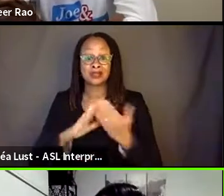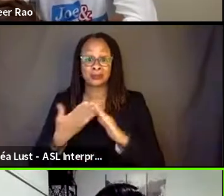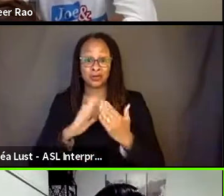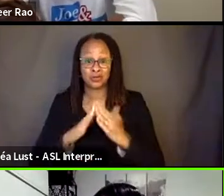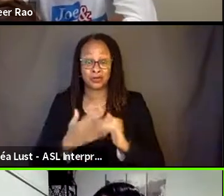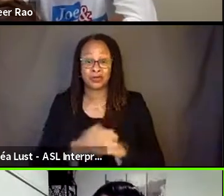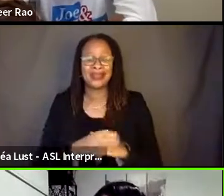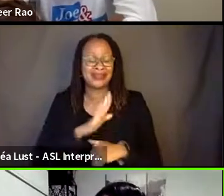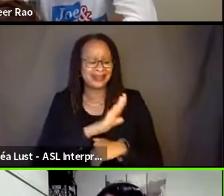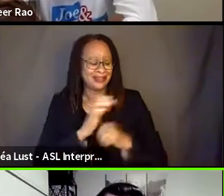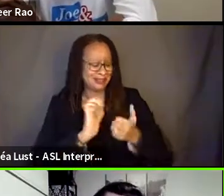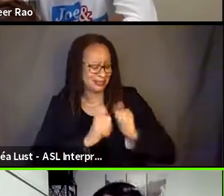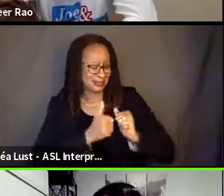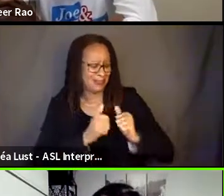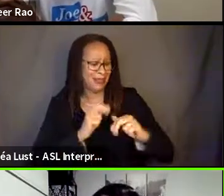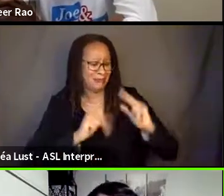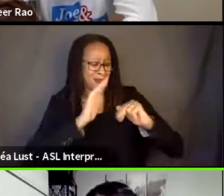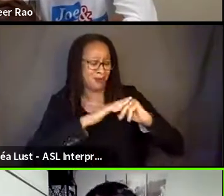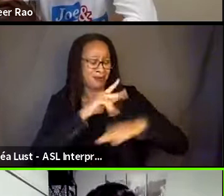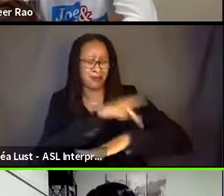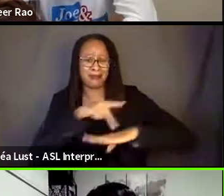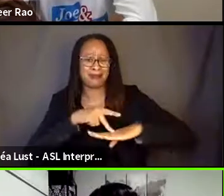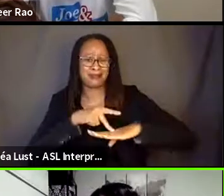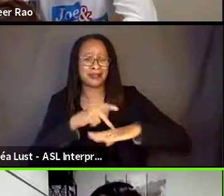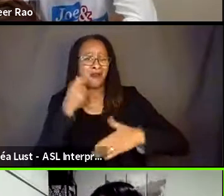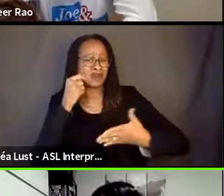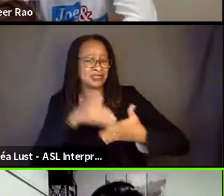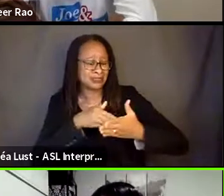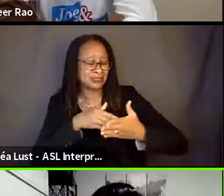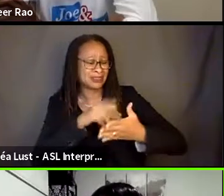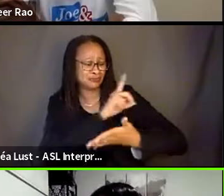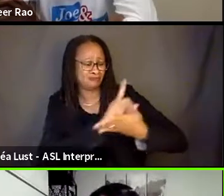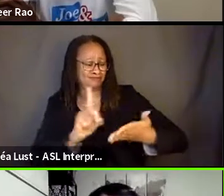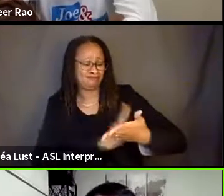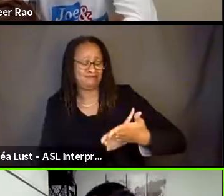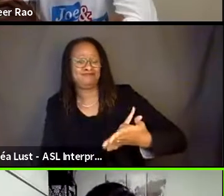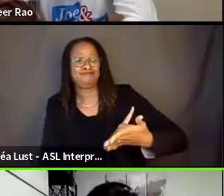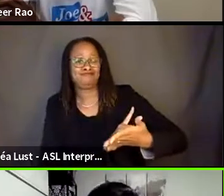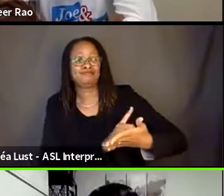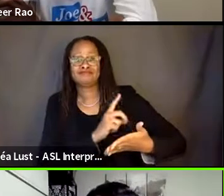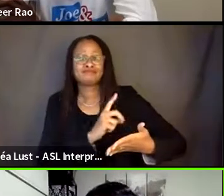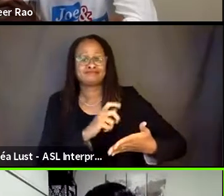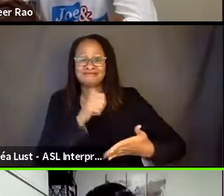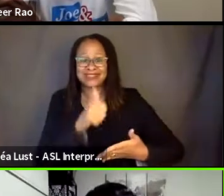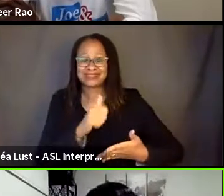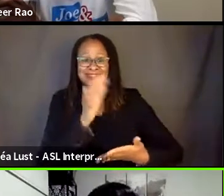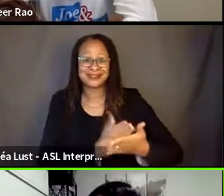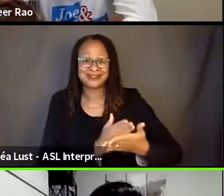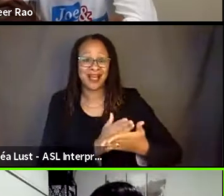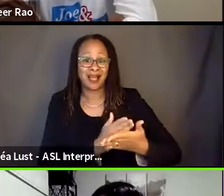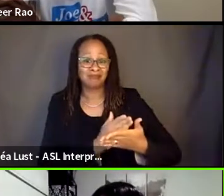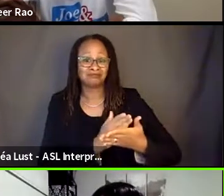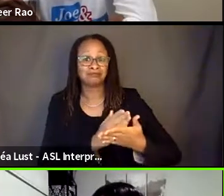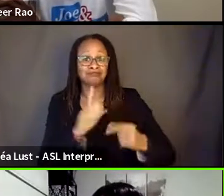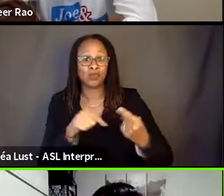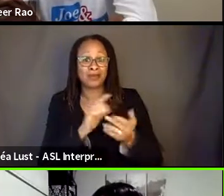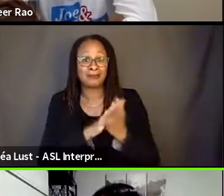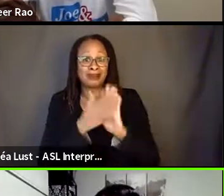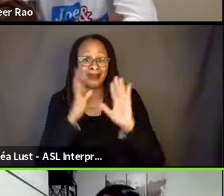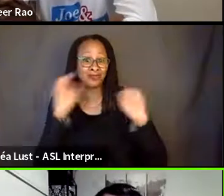His campaign was built on a platform of racism and discrimination, and it has not stopped since he became